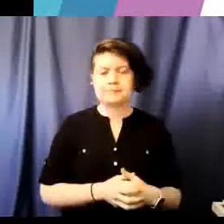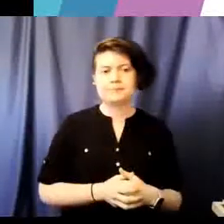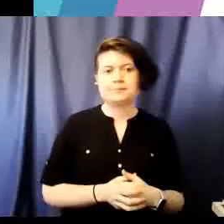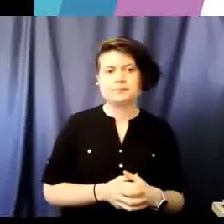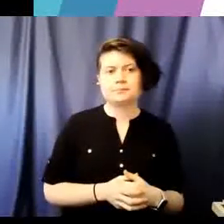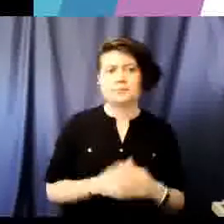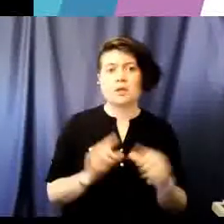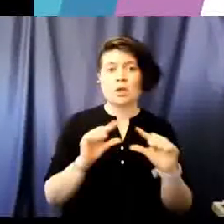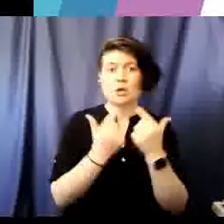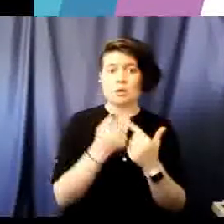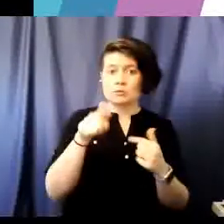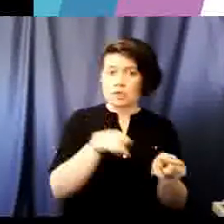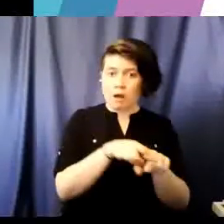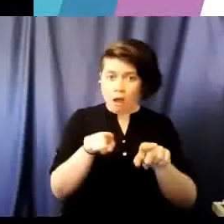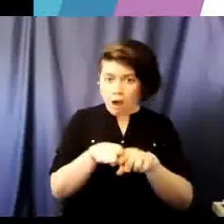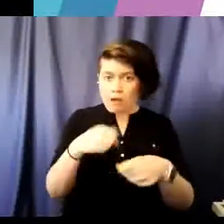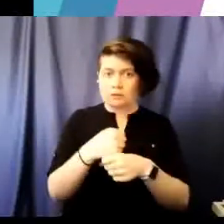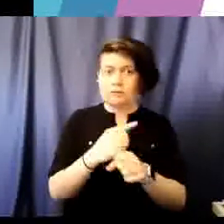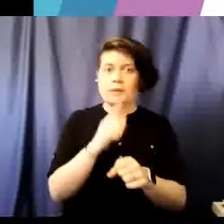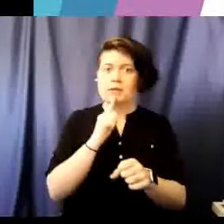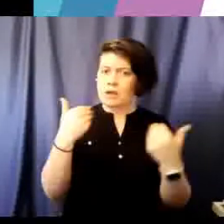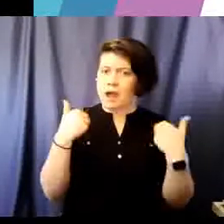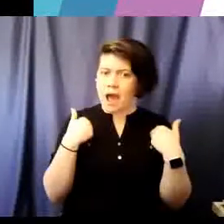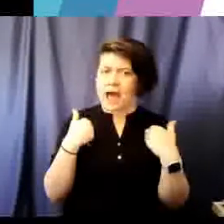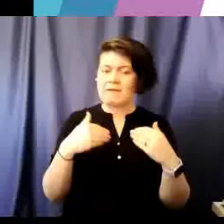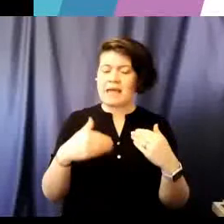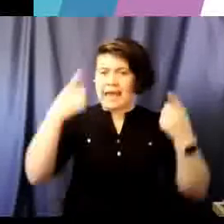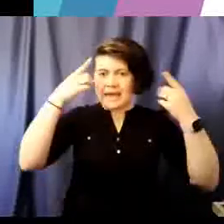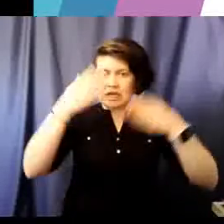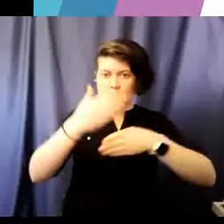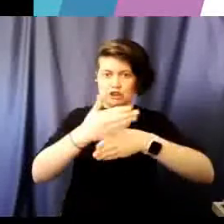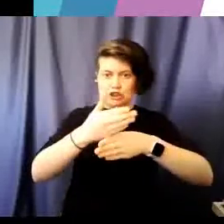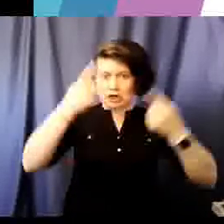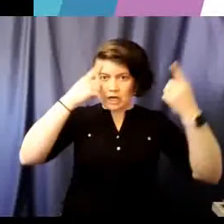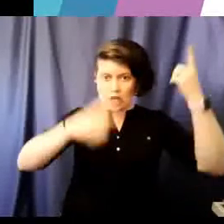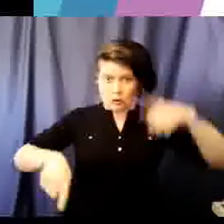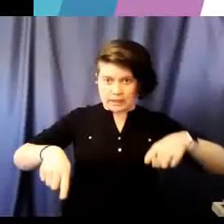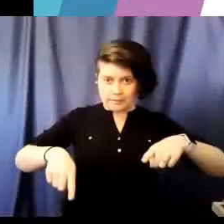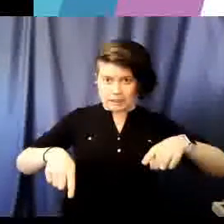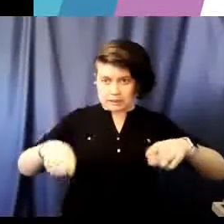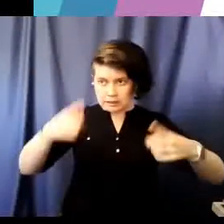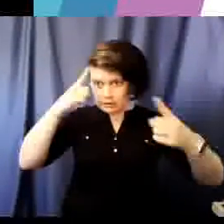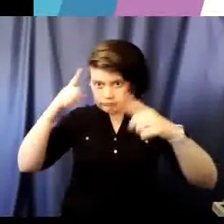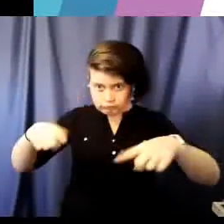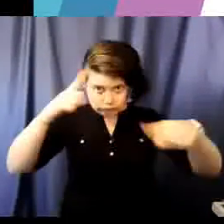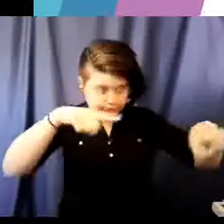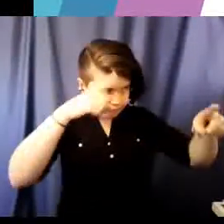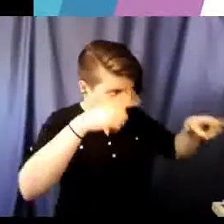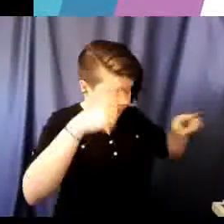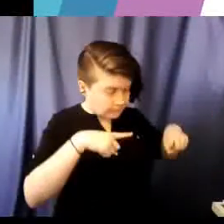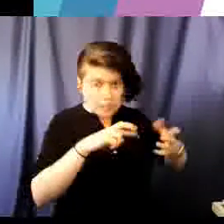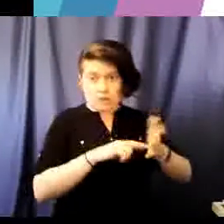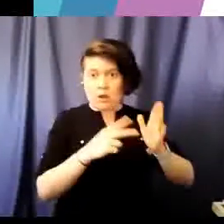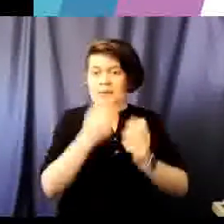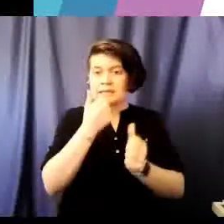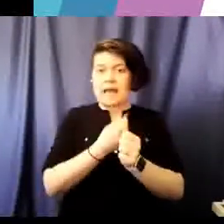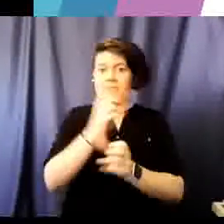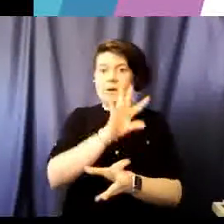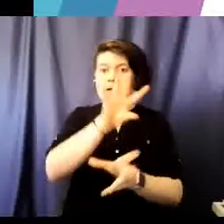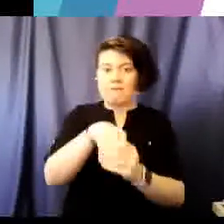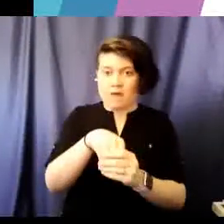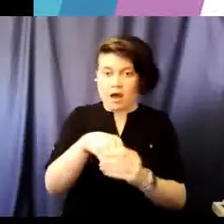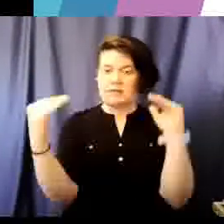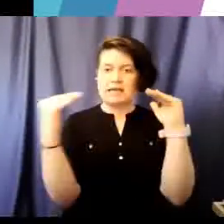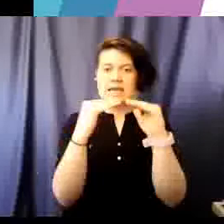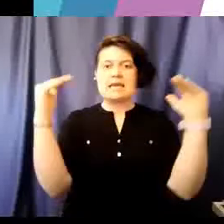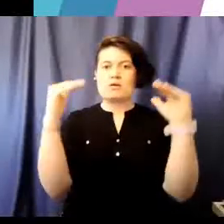Groups should also make sure that they come up with a list of shared agreements together, and that way everyone is involved and equally invested in them